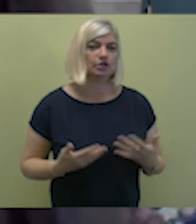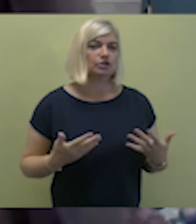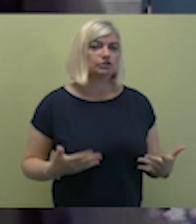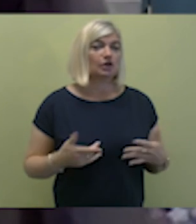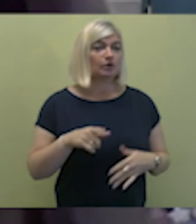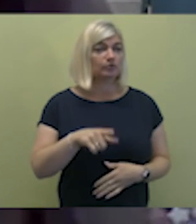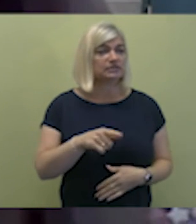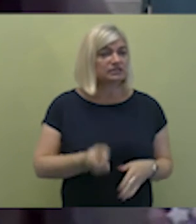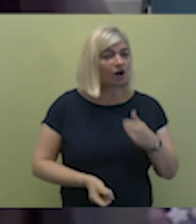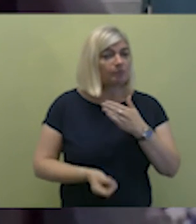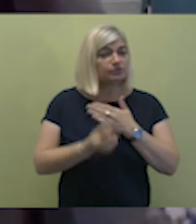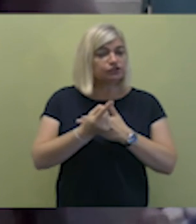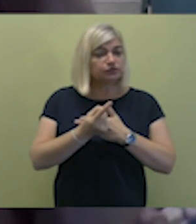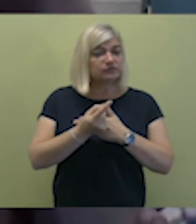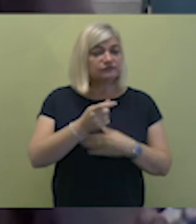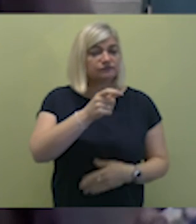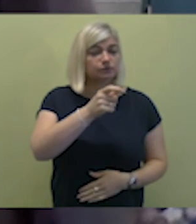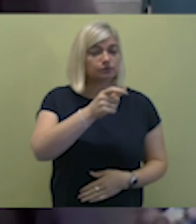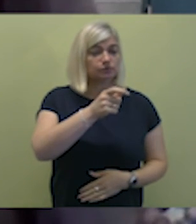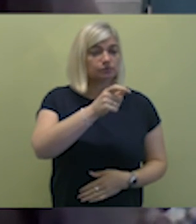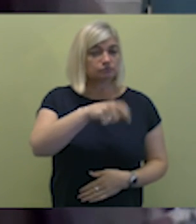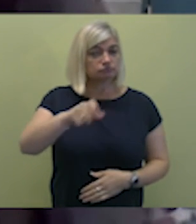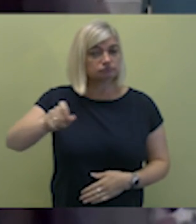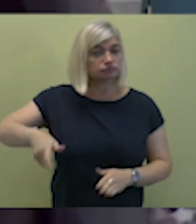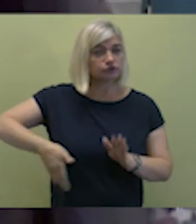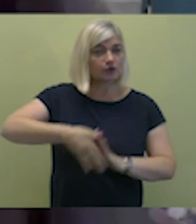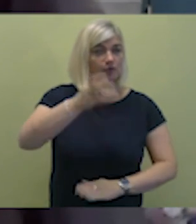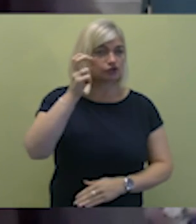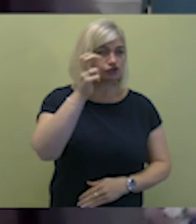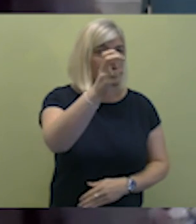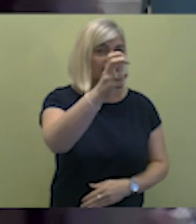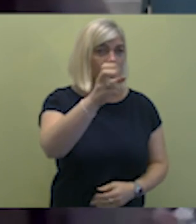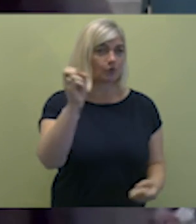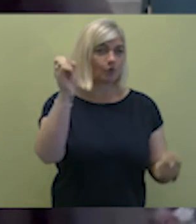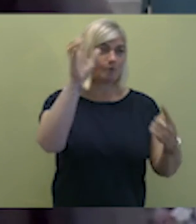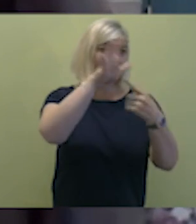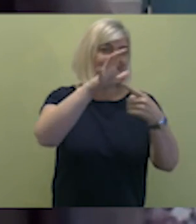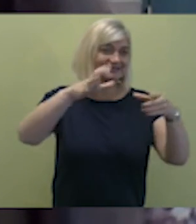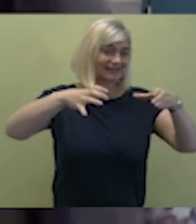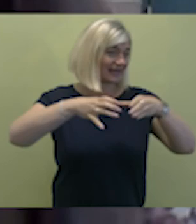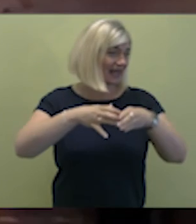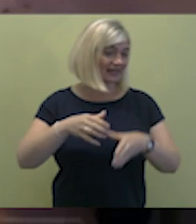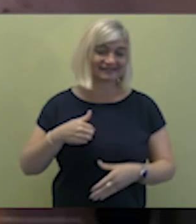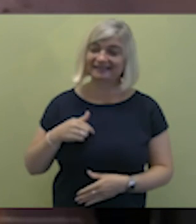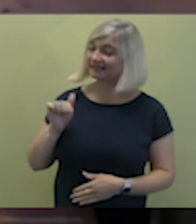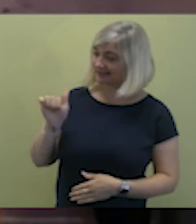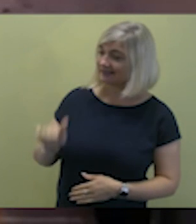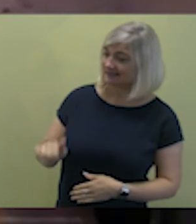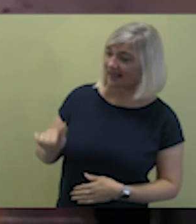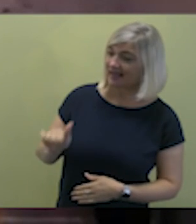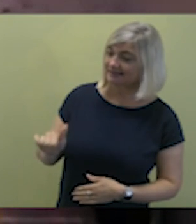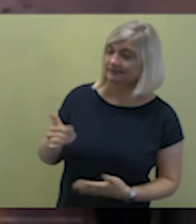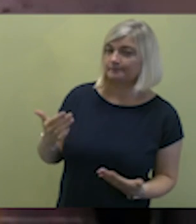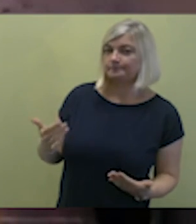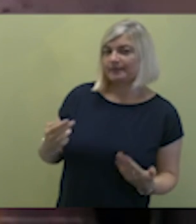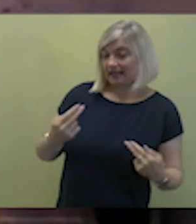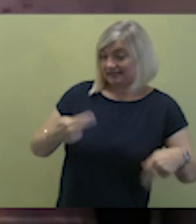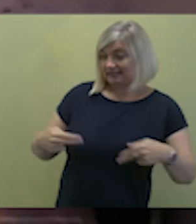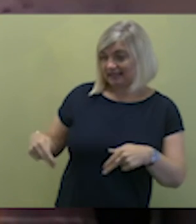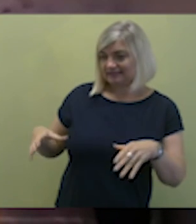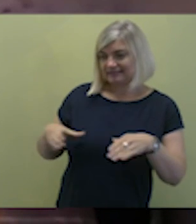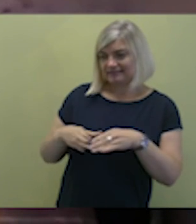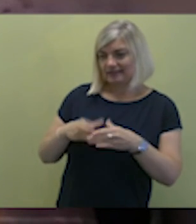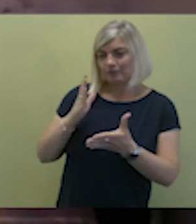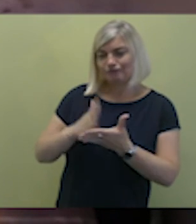opportunity for students to go on trips out of the classroom or maybe attend masterclasses? There is. We, as a